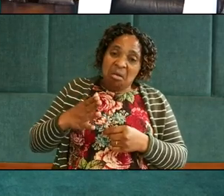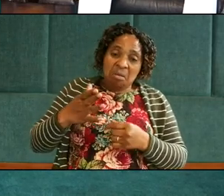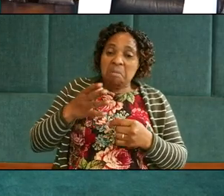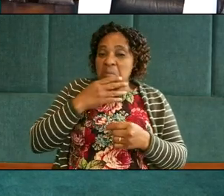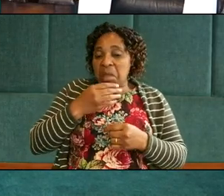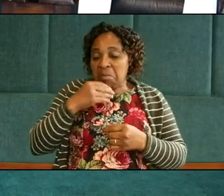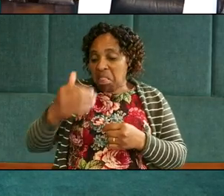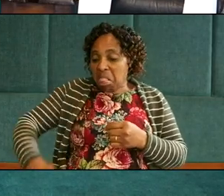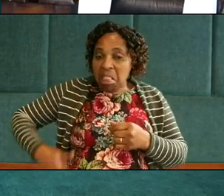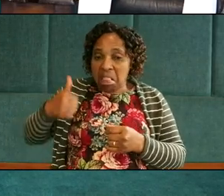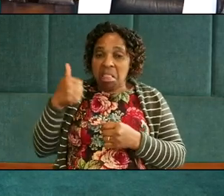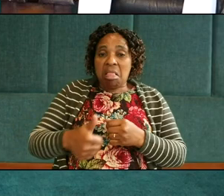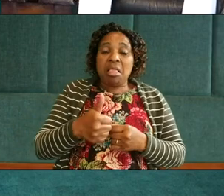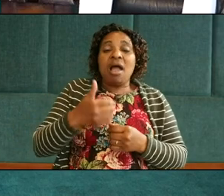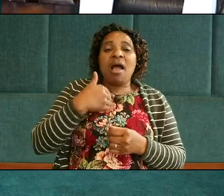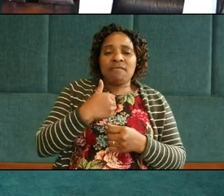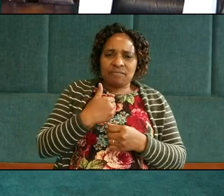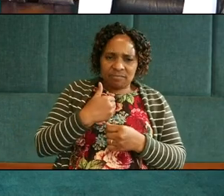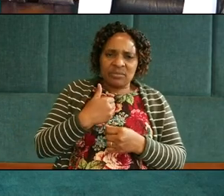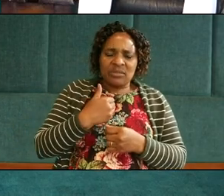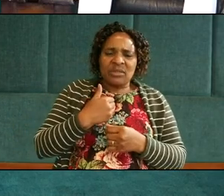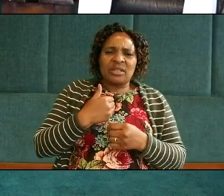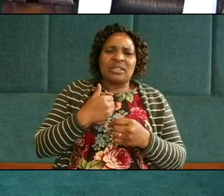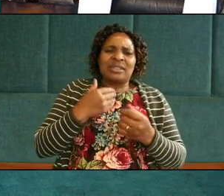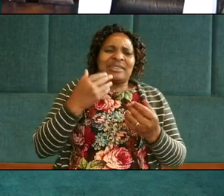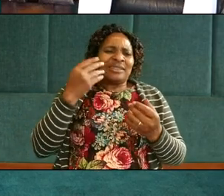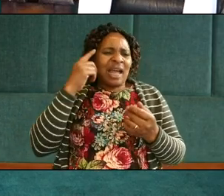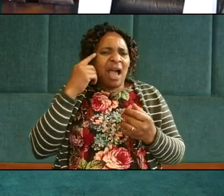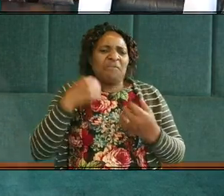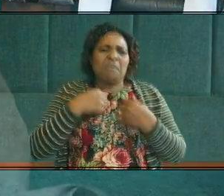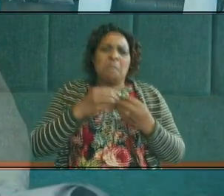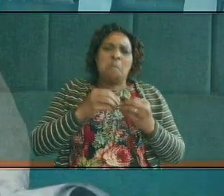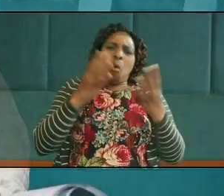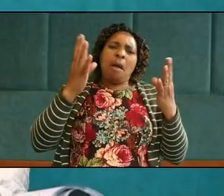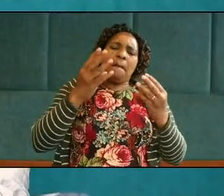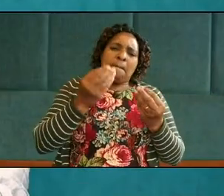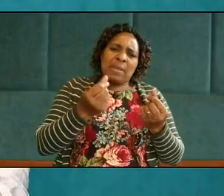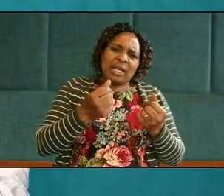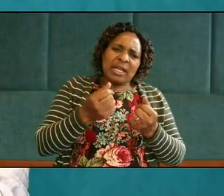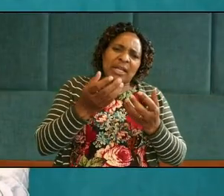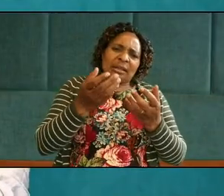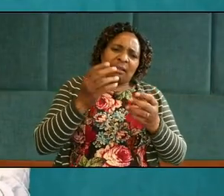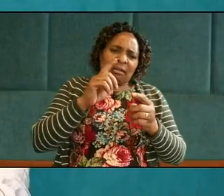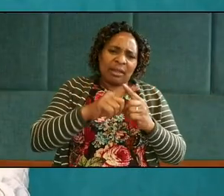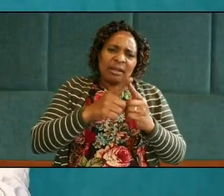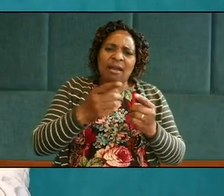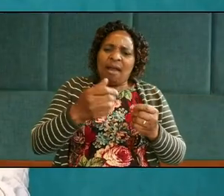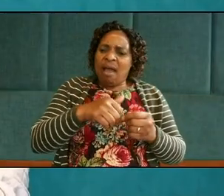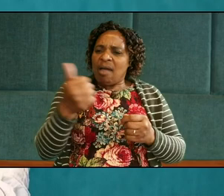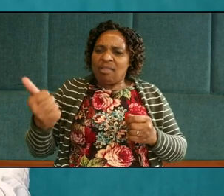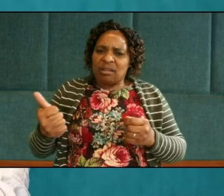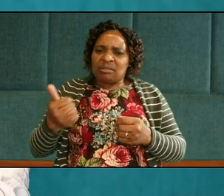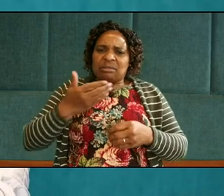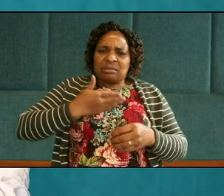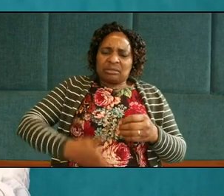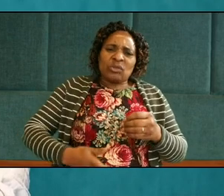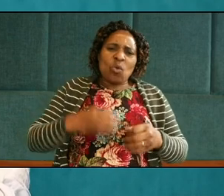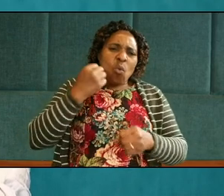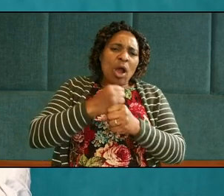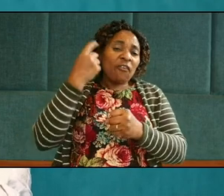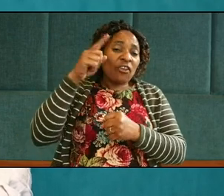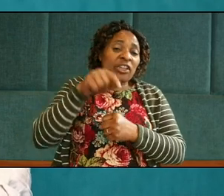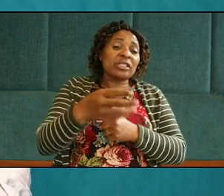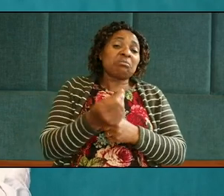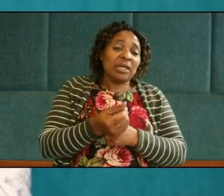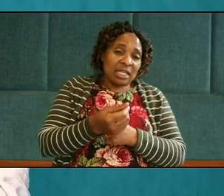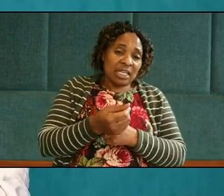not really a sin to have more money than you need when others are starving. Because, I mean, you worked for that money. So if